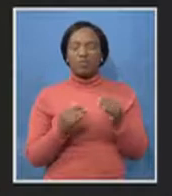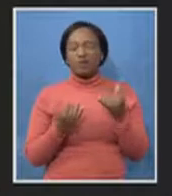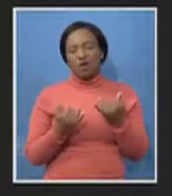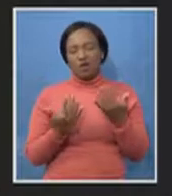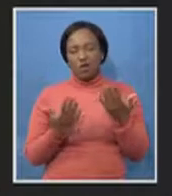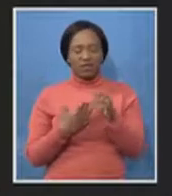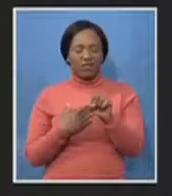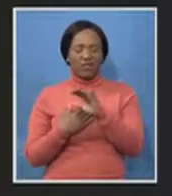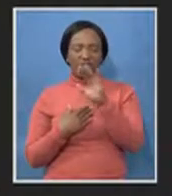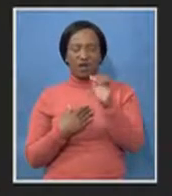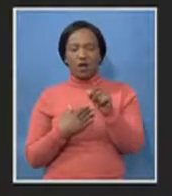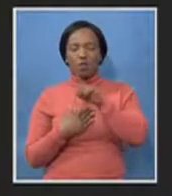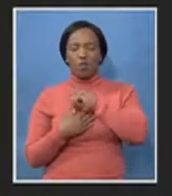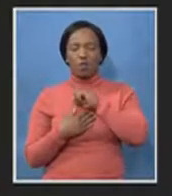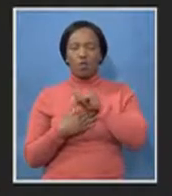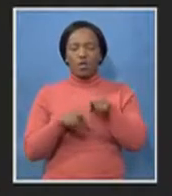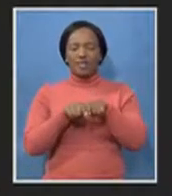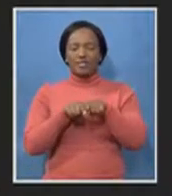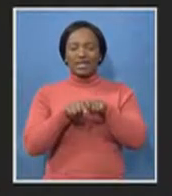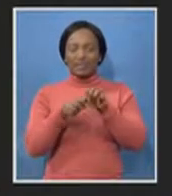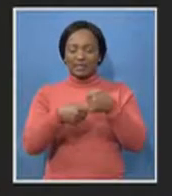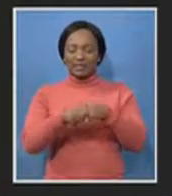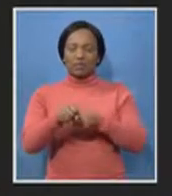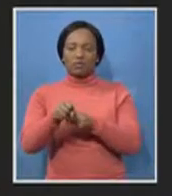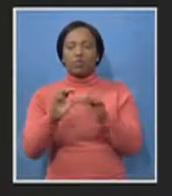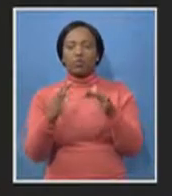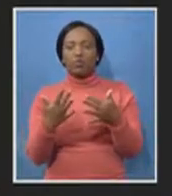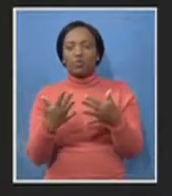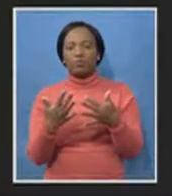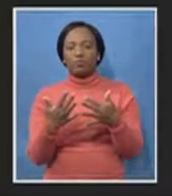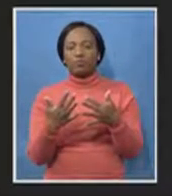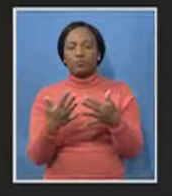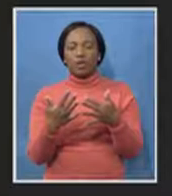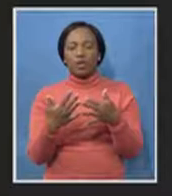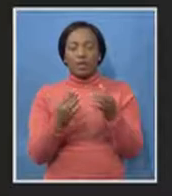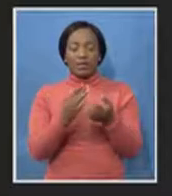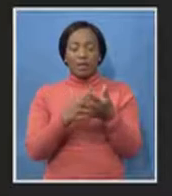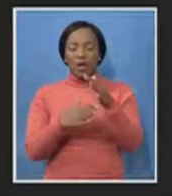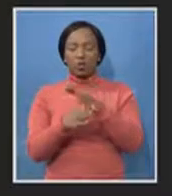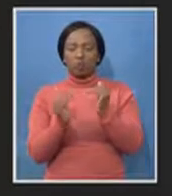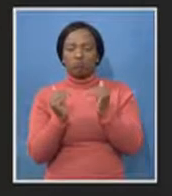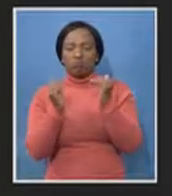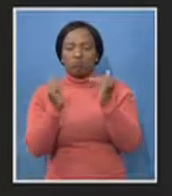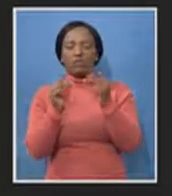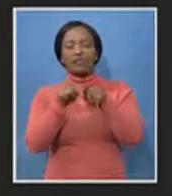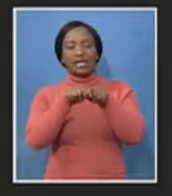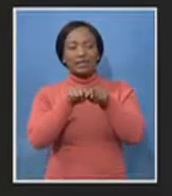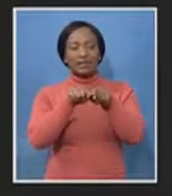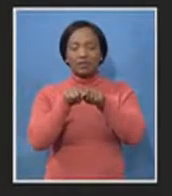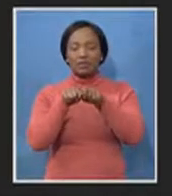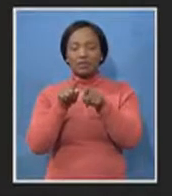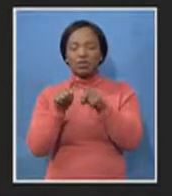is focused now on the high priority tests. And those are, people in hospitals,